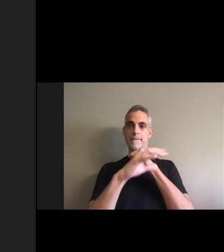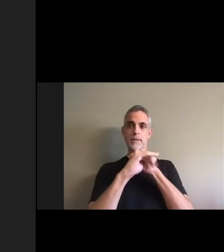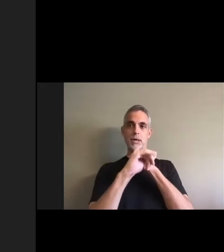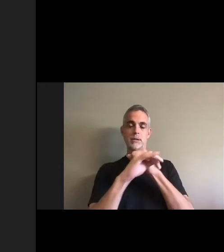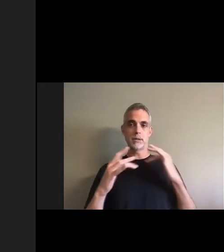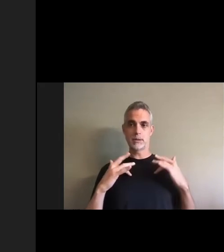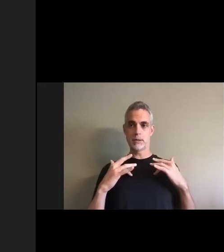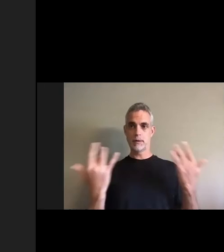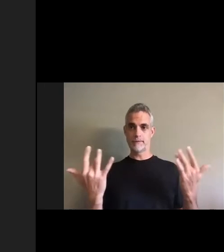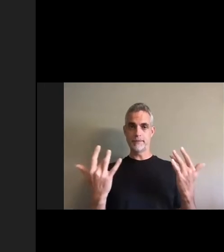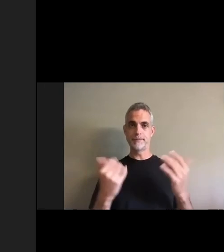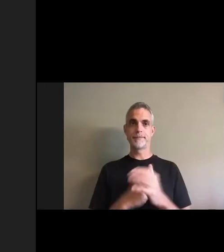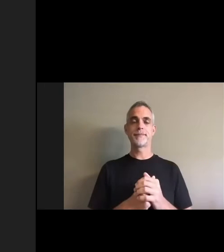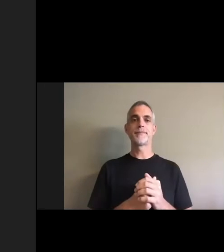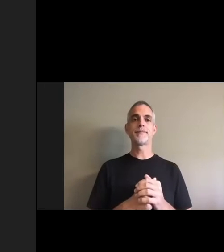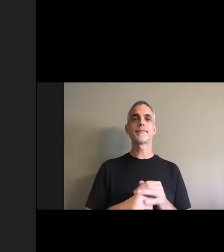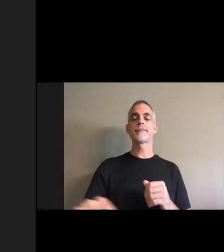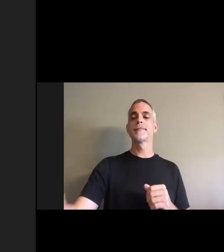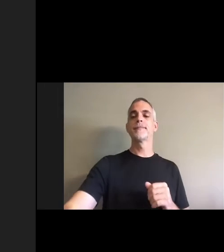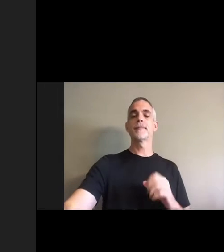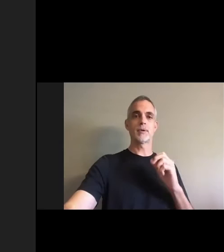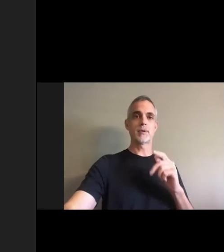Best practices for marketing the event.